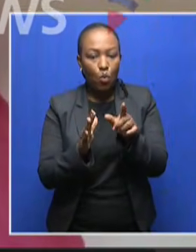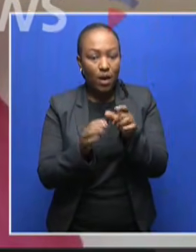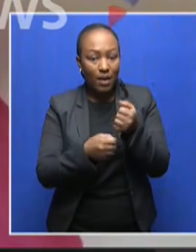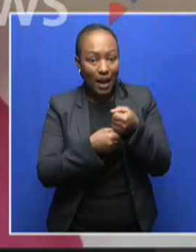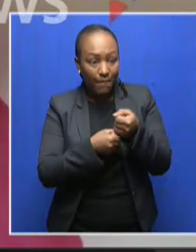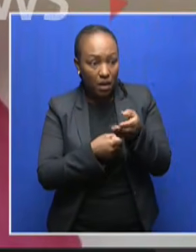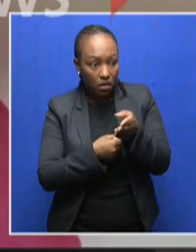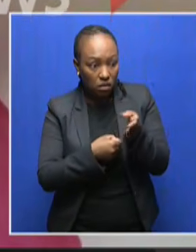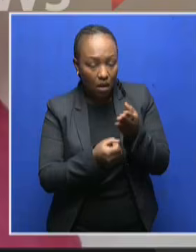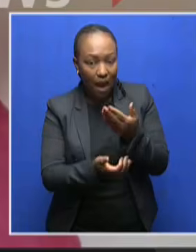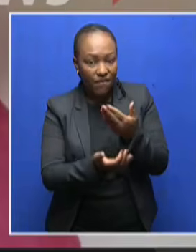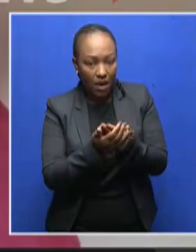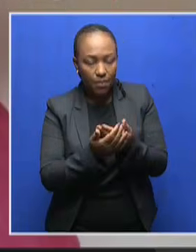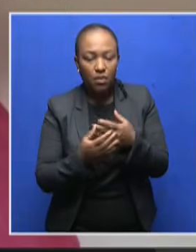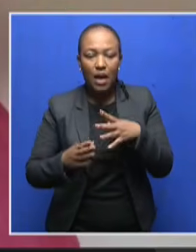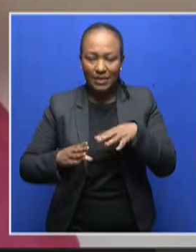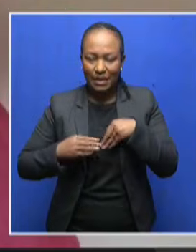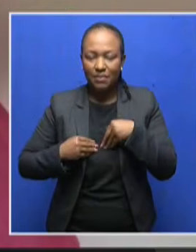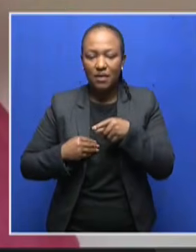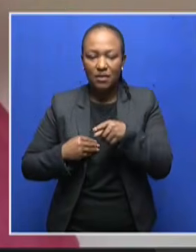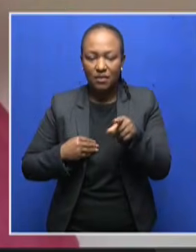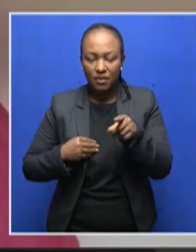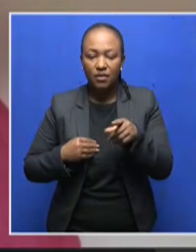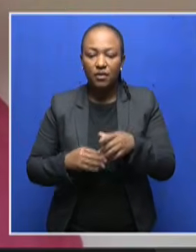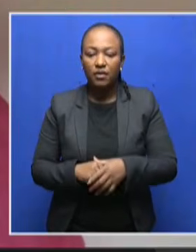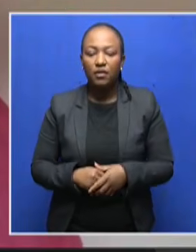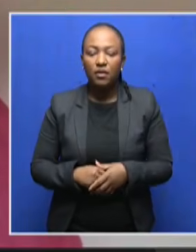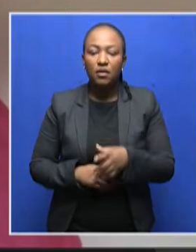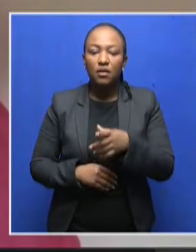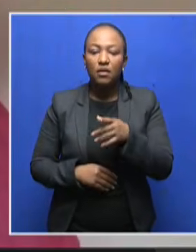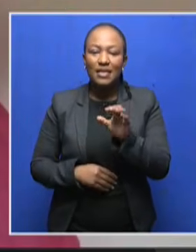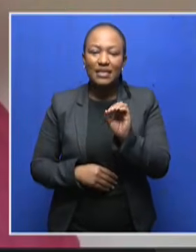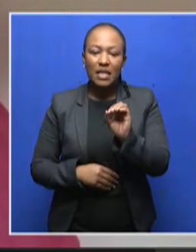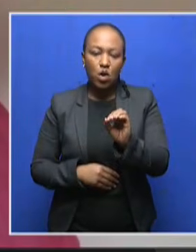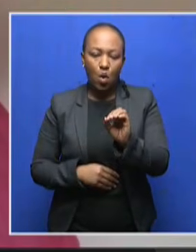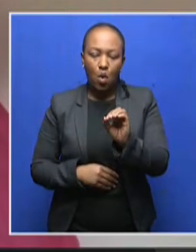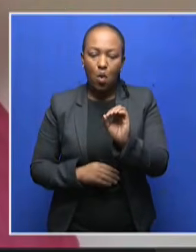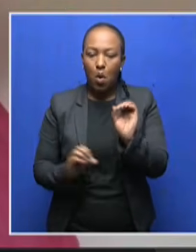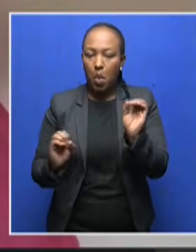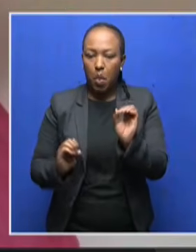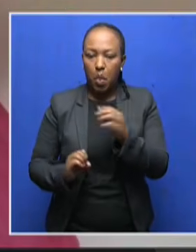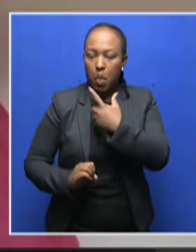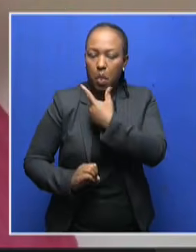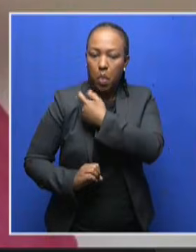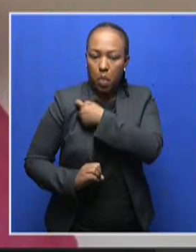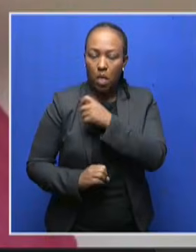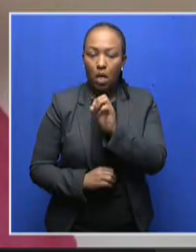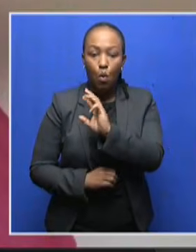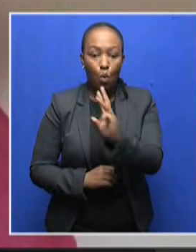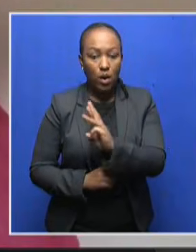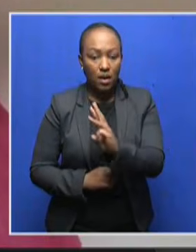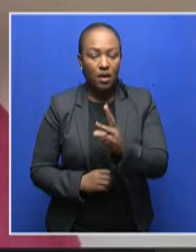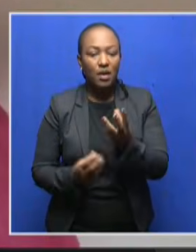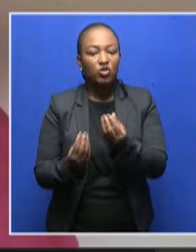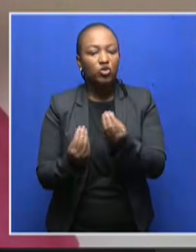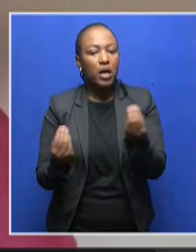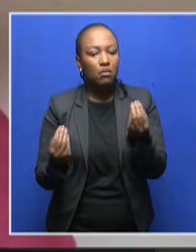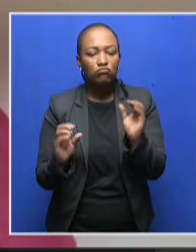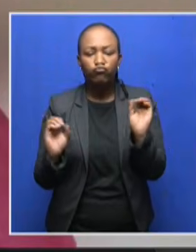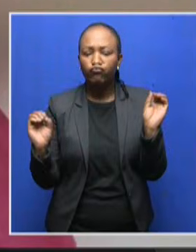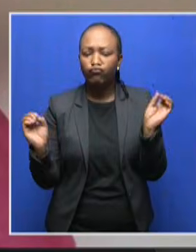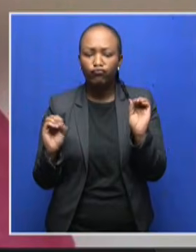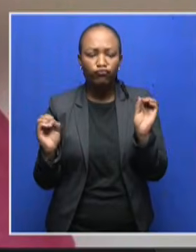available. And I wanted to make a comment about the zero dose. I mean, it's a serious warning that too many children are not being